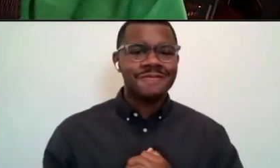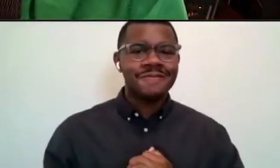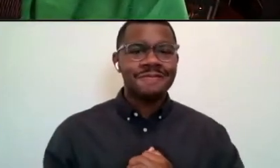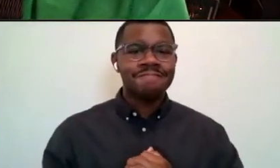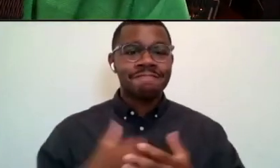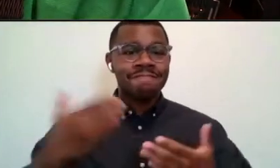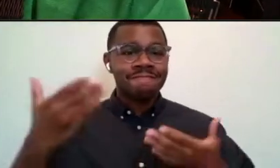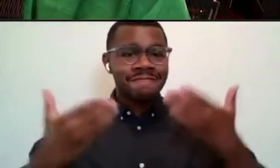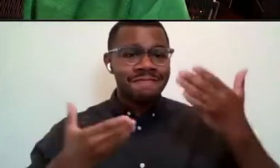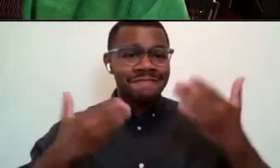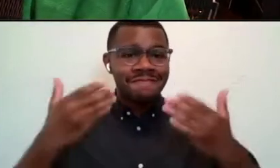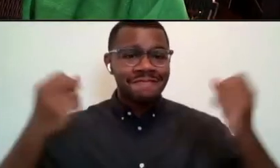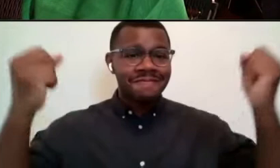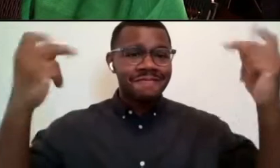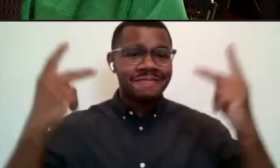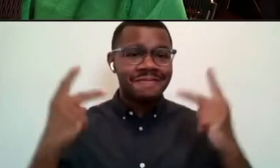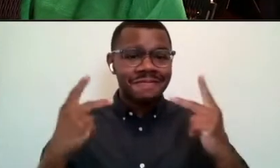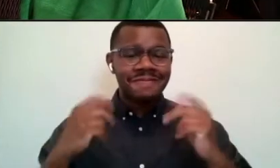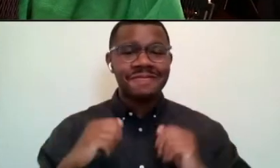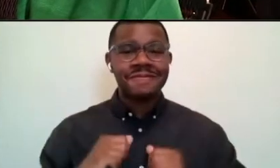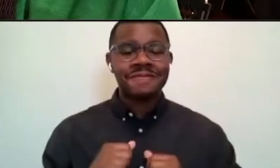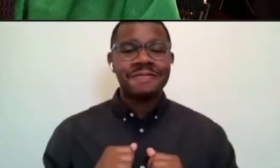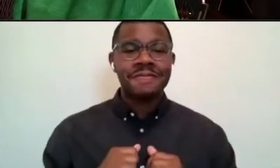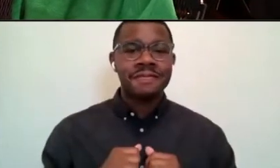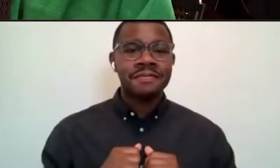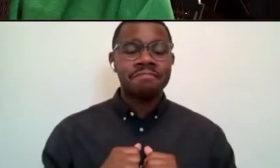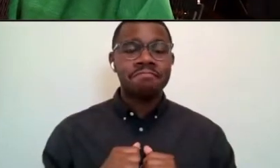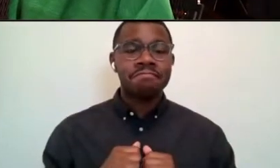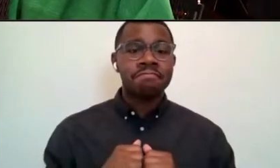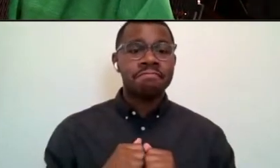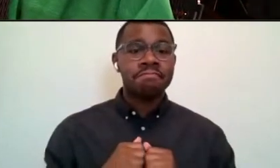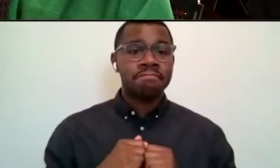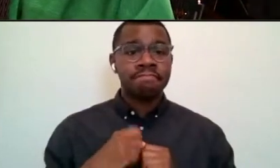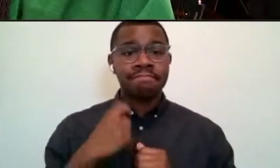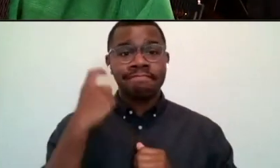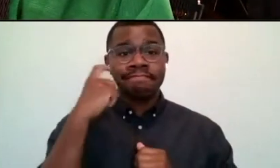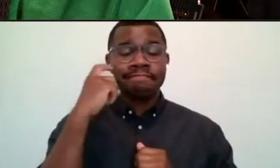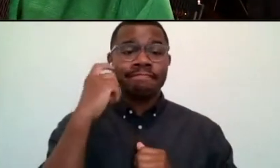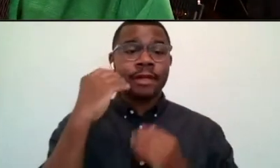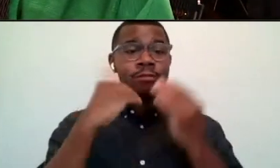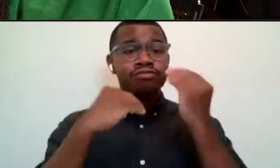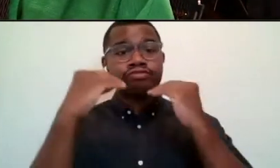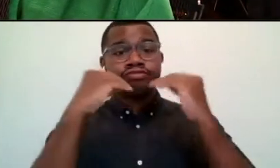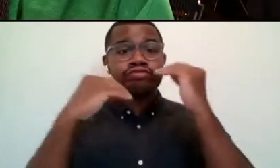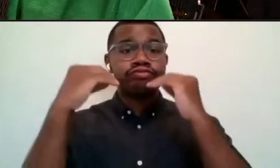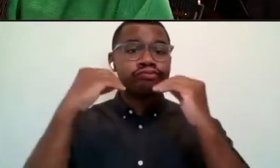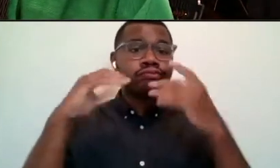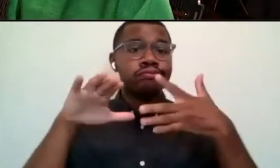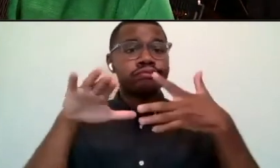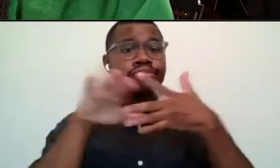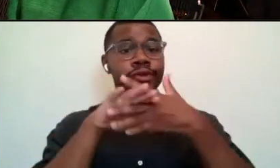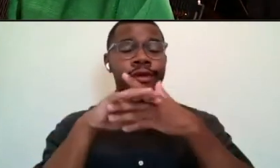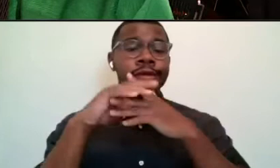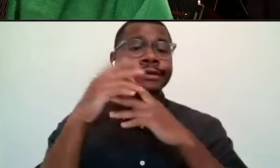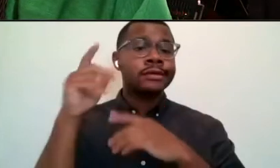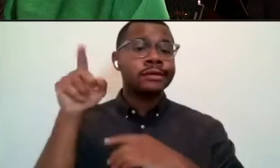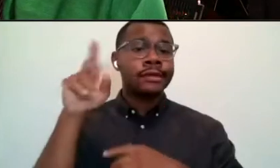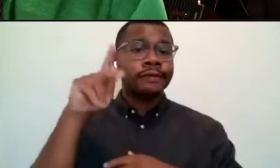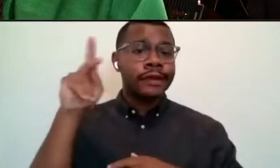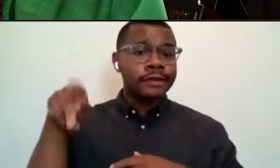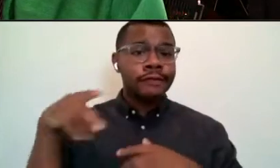I hope you had a good lunch or break out in Philadelphia here where we are and did